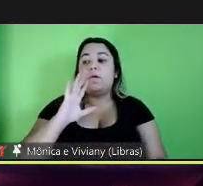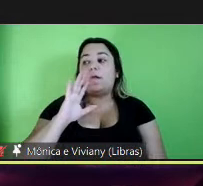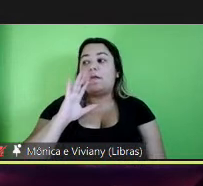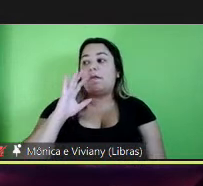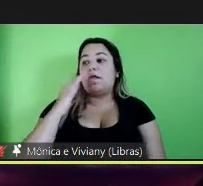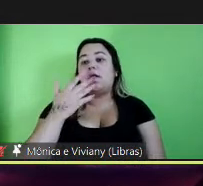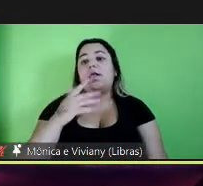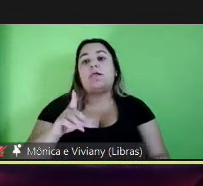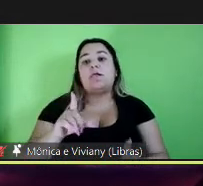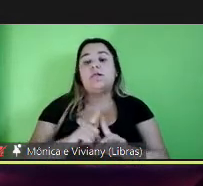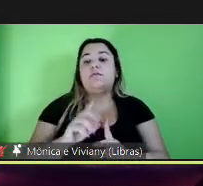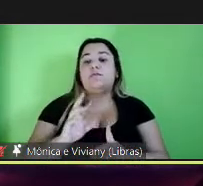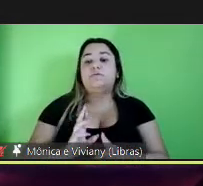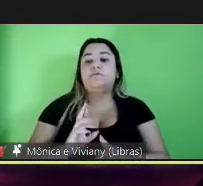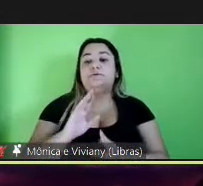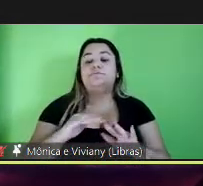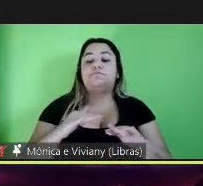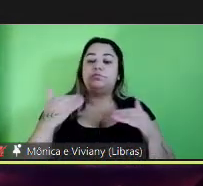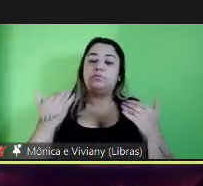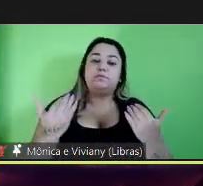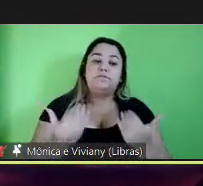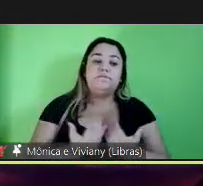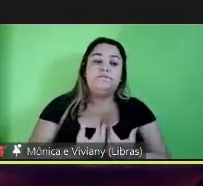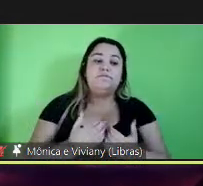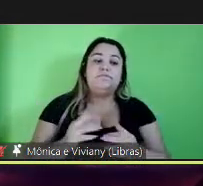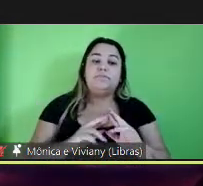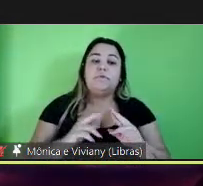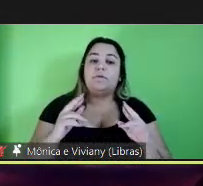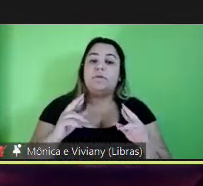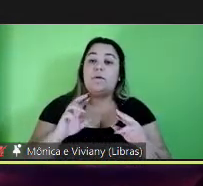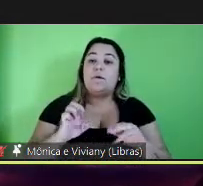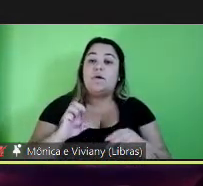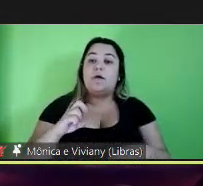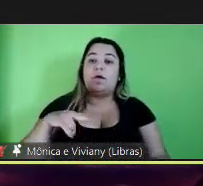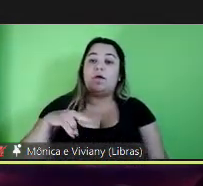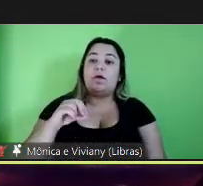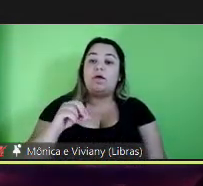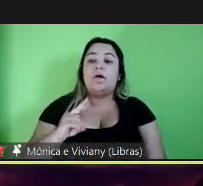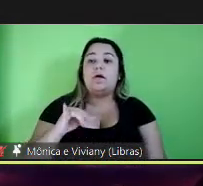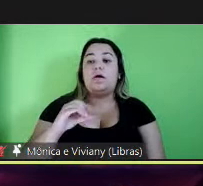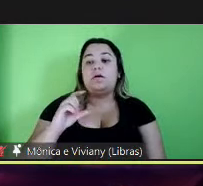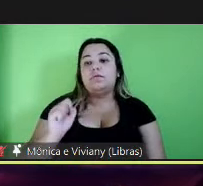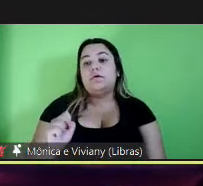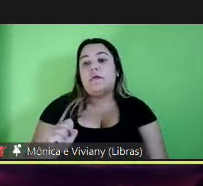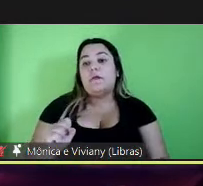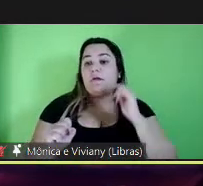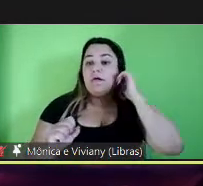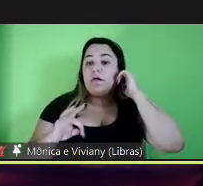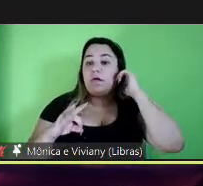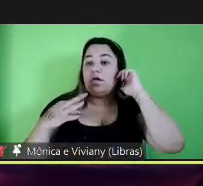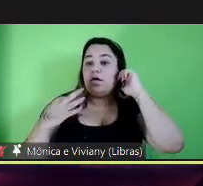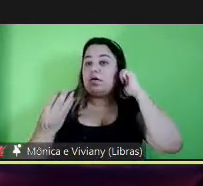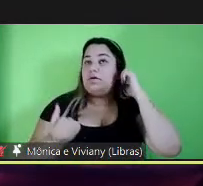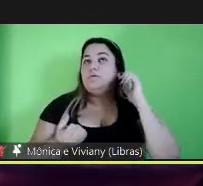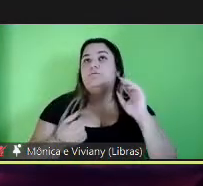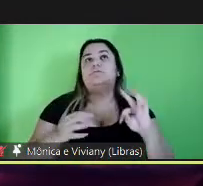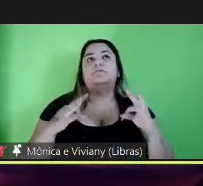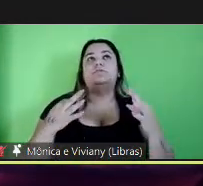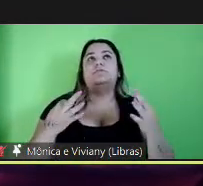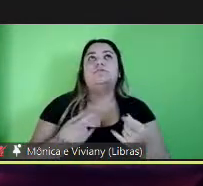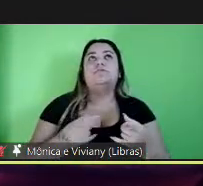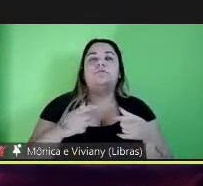from all manners and all areas of backgrounds, life, races,